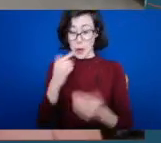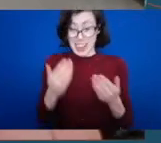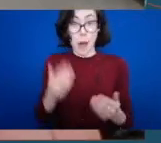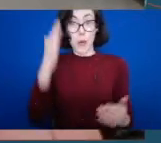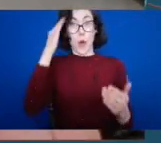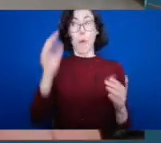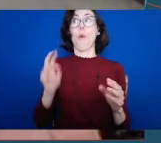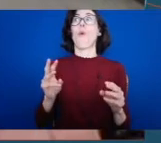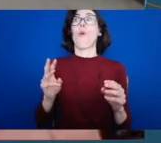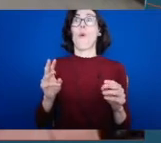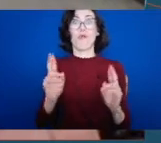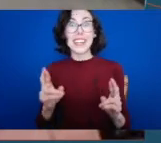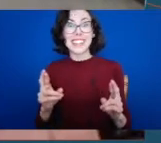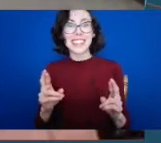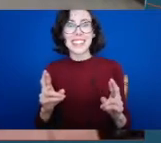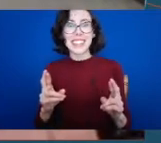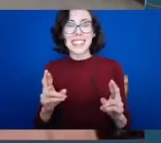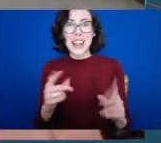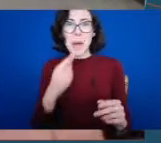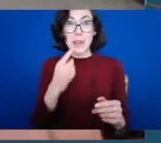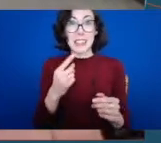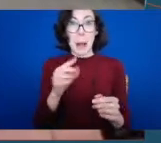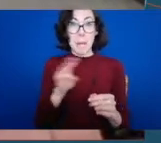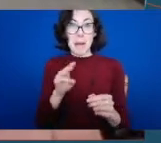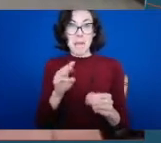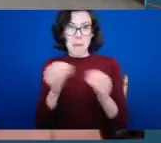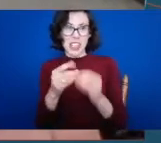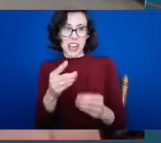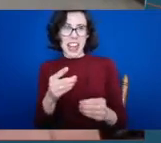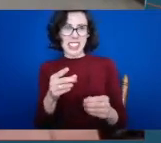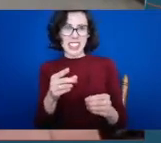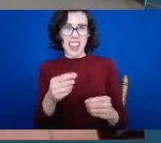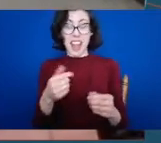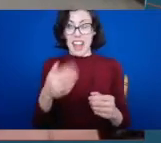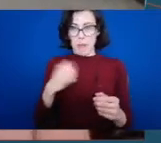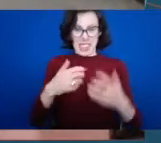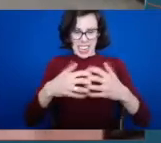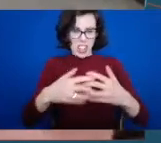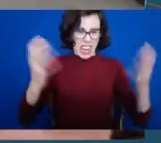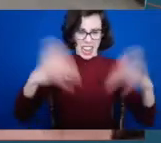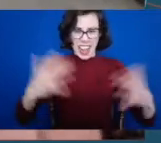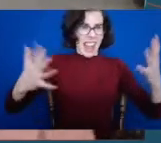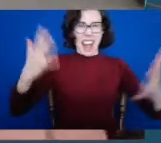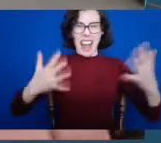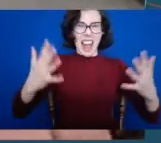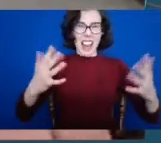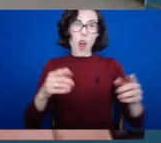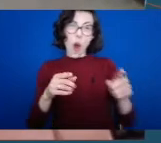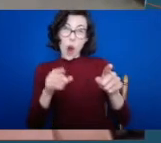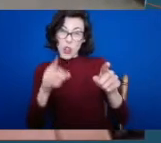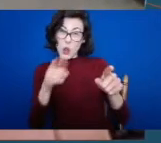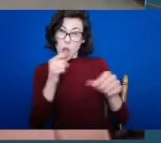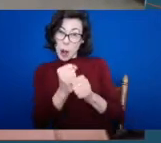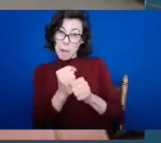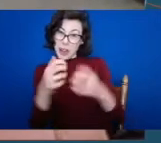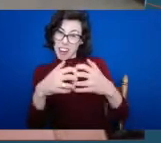throw it back to me when I have mad tech difficulties. They're like, oh, you spoke at the UN on tech and you still don't have good Wi-Fi. I'm like, it's not my fault. But